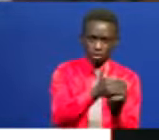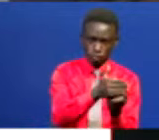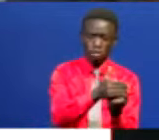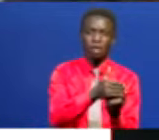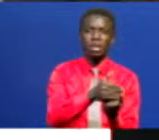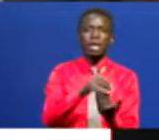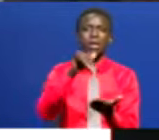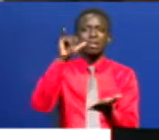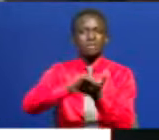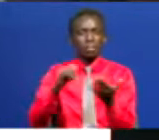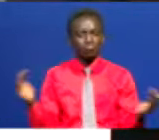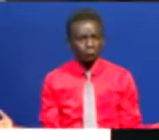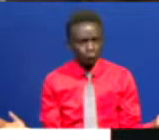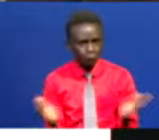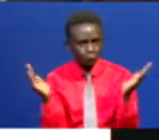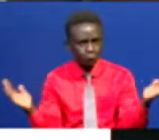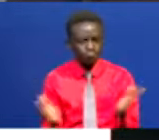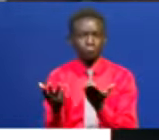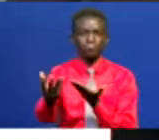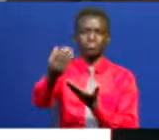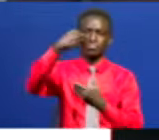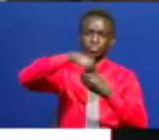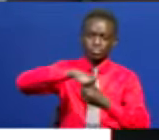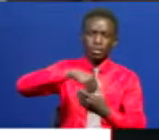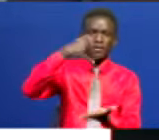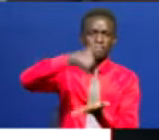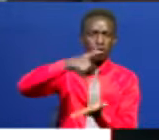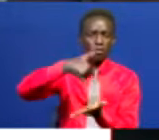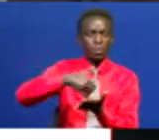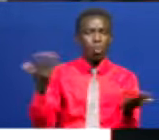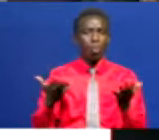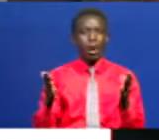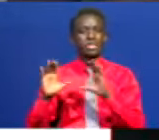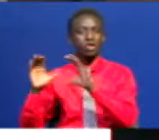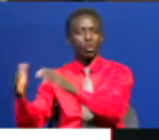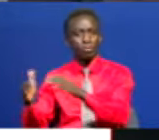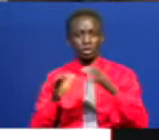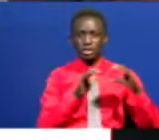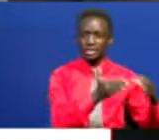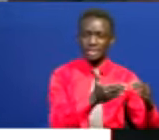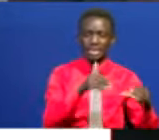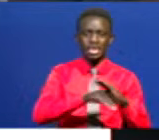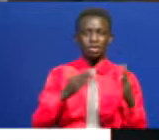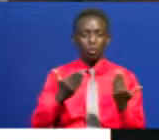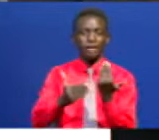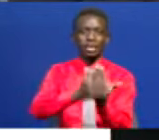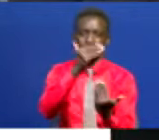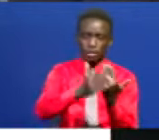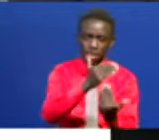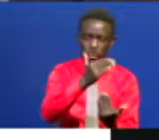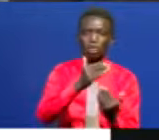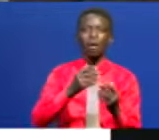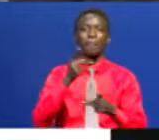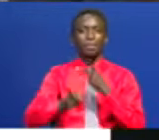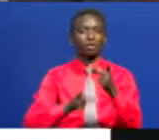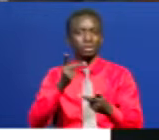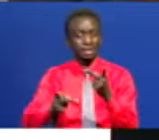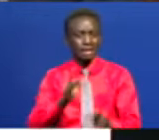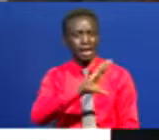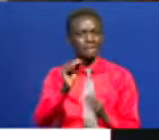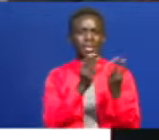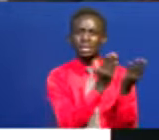that encourages the involvement of community in the rehabilitation process and the